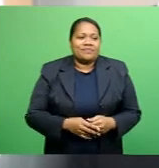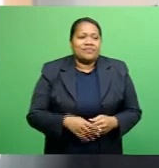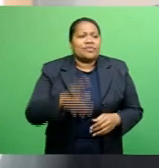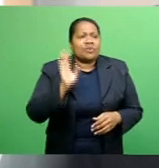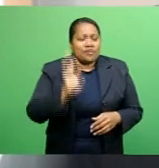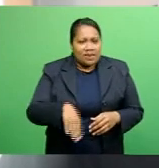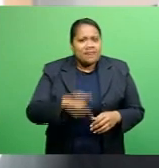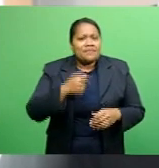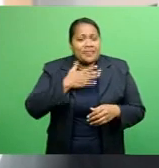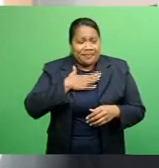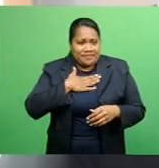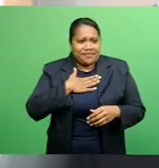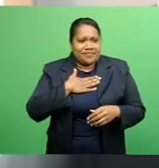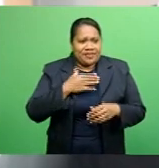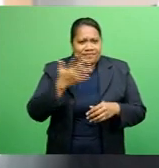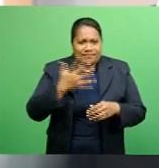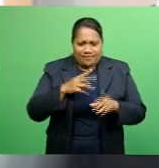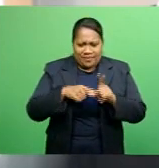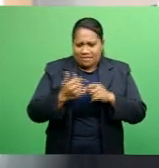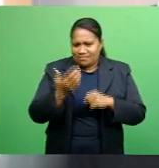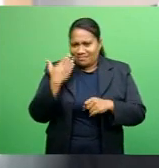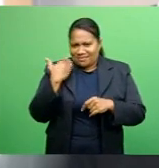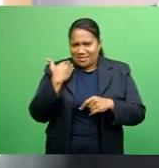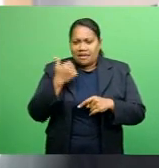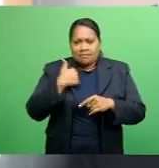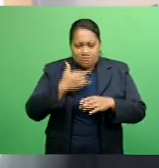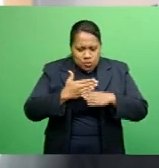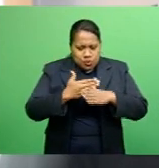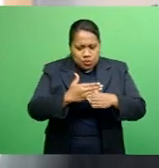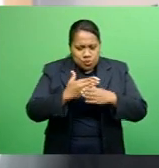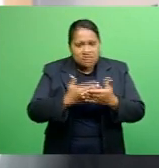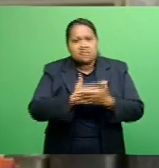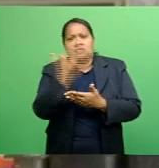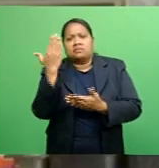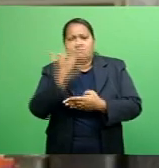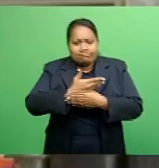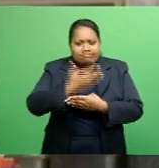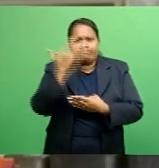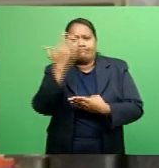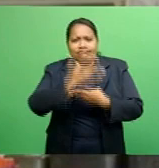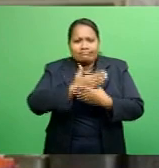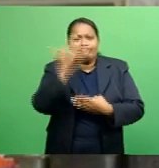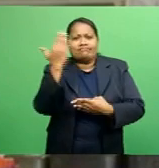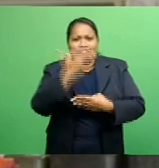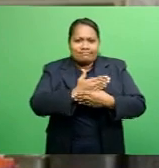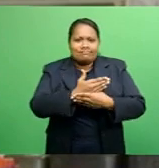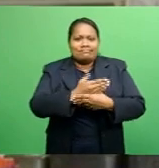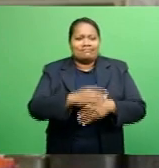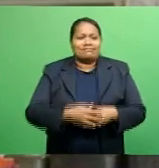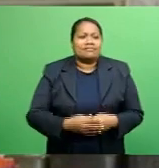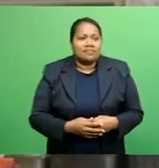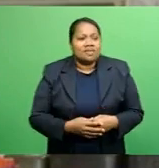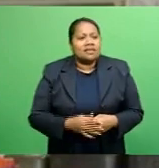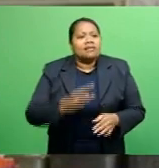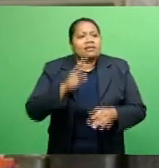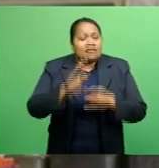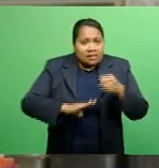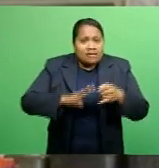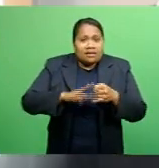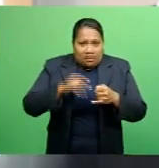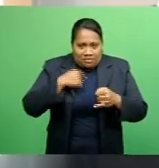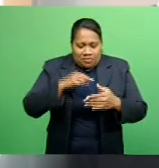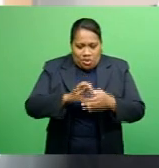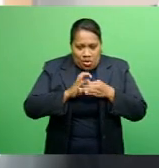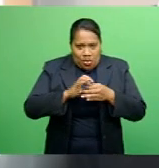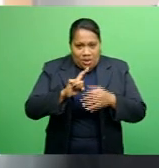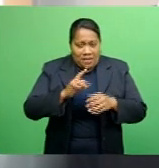landing in Fiji 15 years back. I worked day and night to pursue my passion. Finally, I owned one before